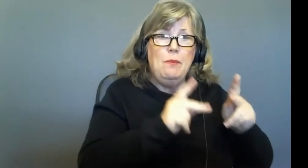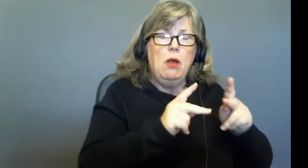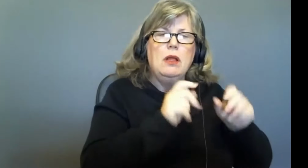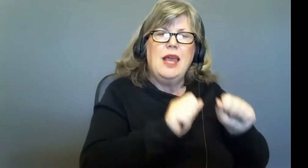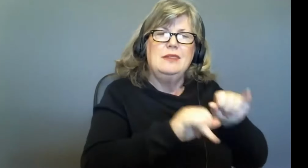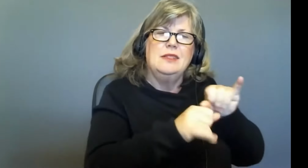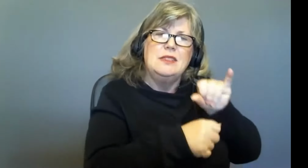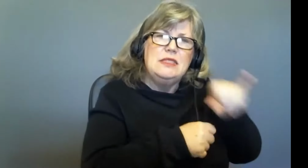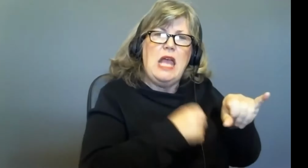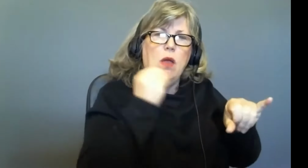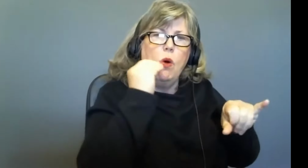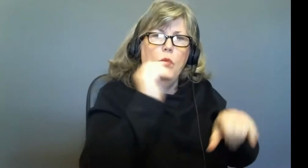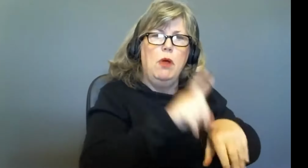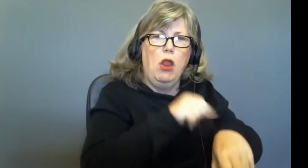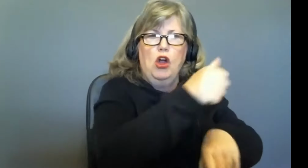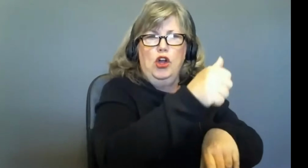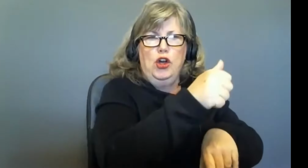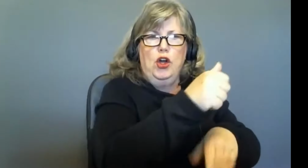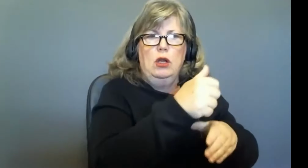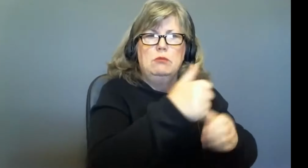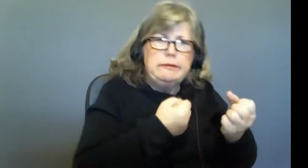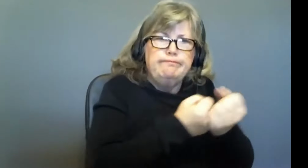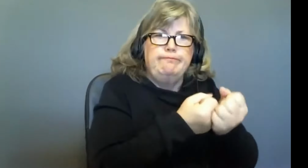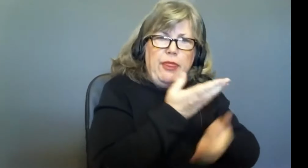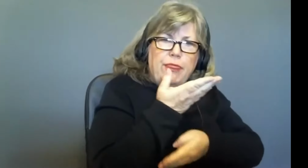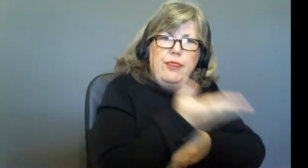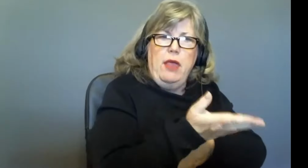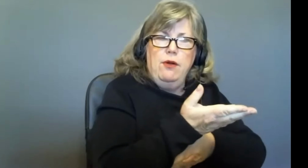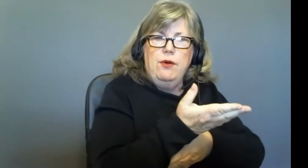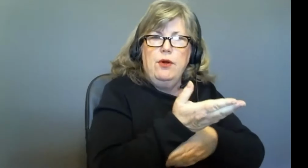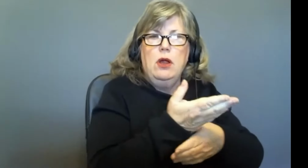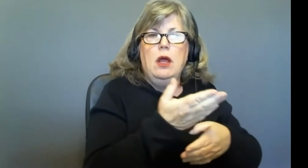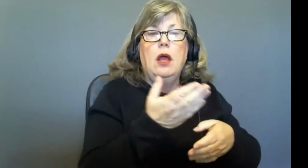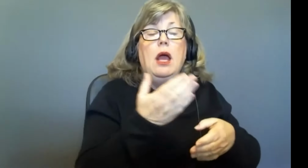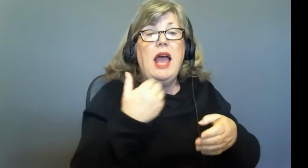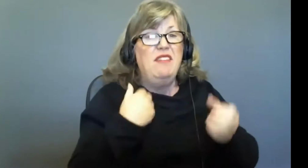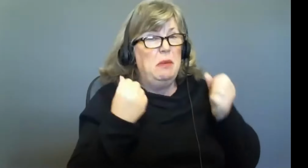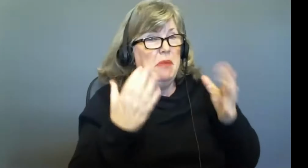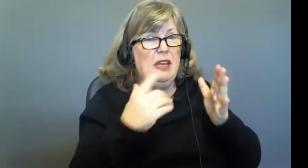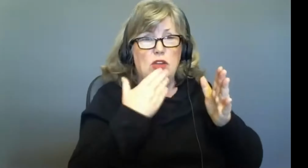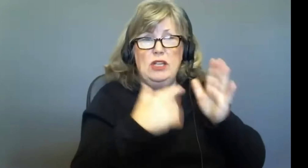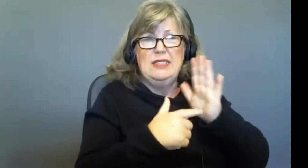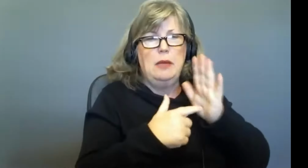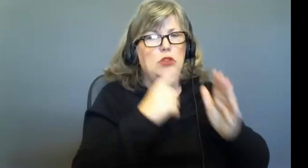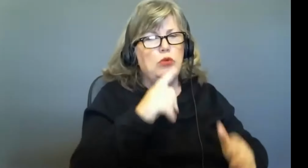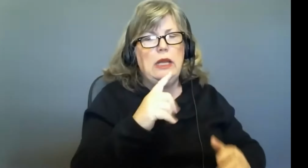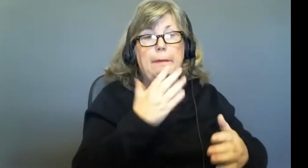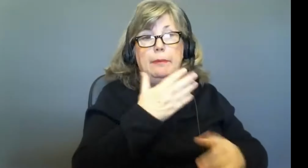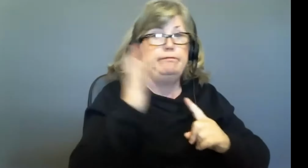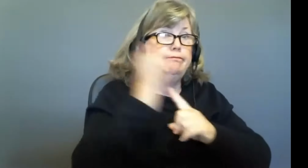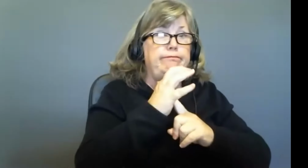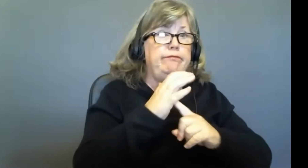homes longer. And that's a really key piece. And there's lots of great examples of that. And Denmark's the one everybody in the business kind of talks about,